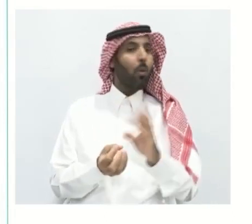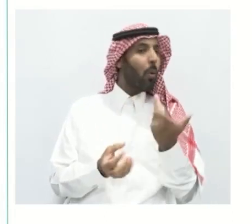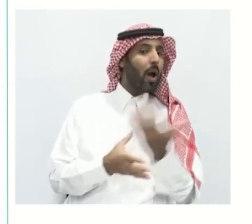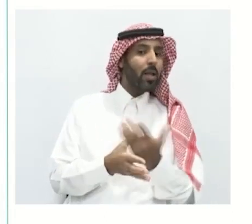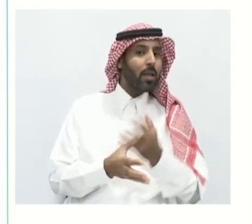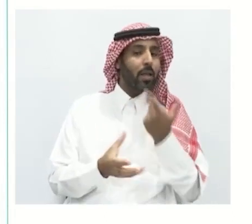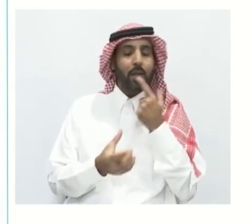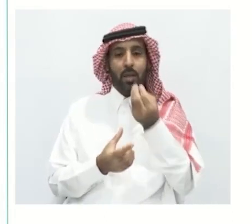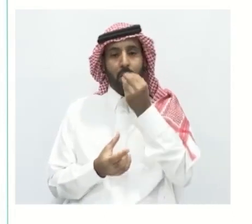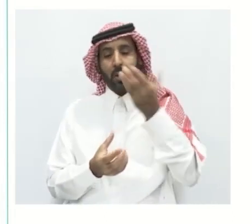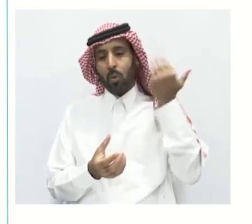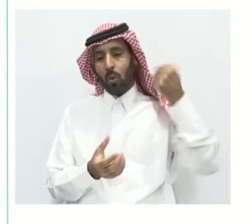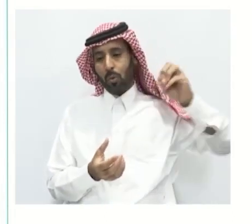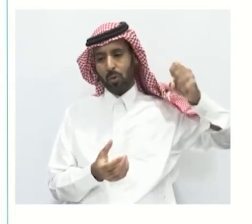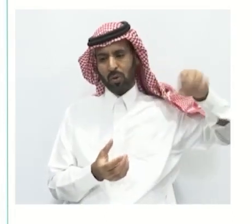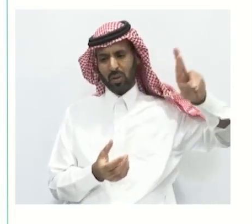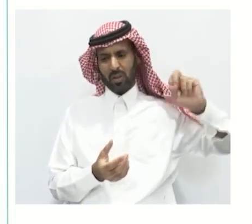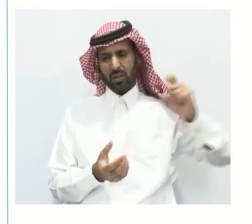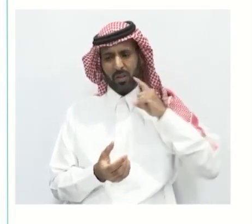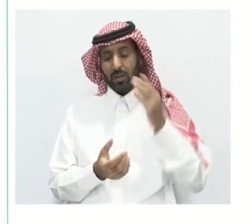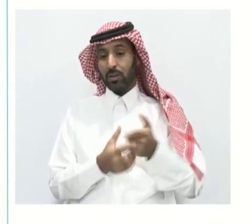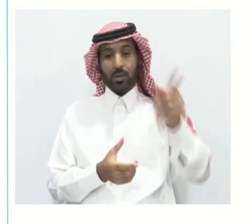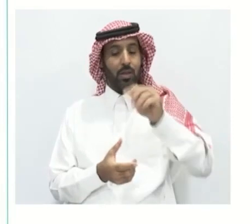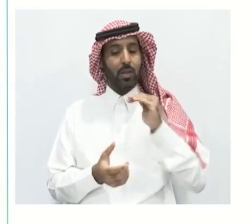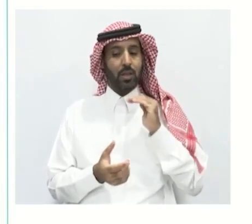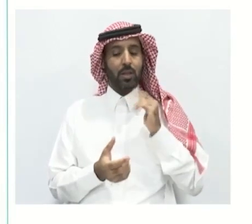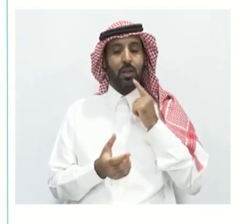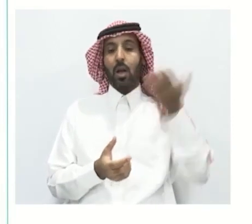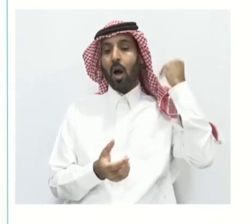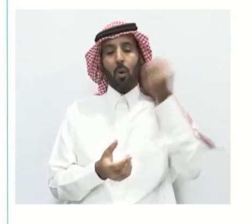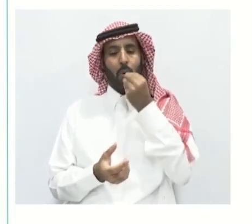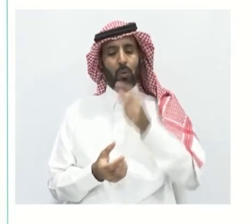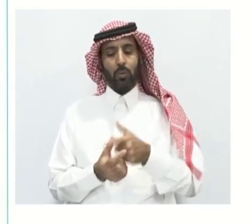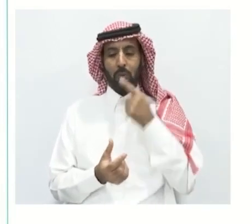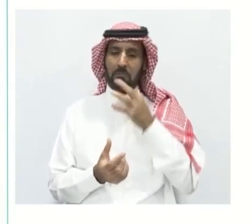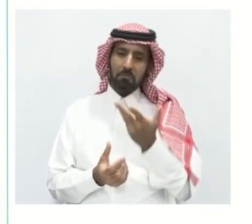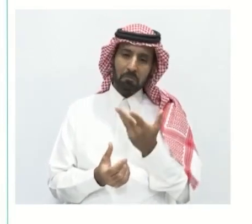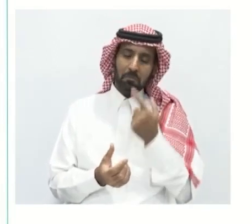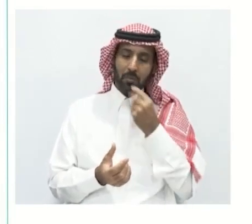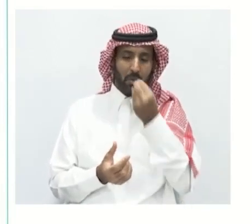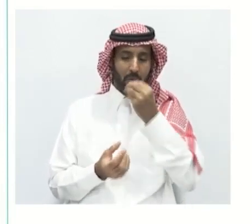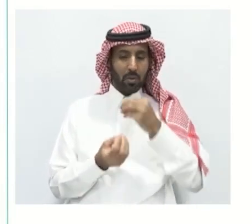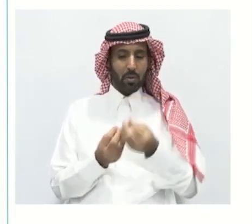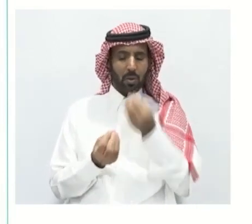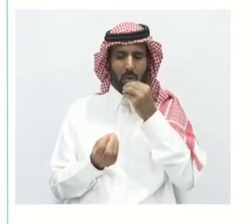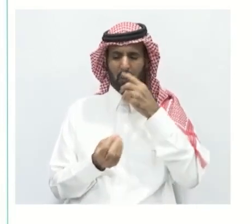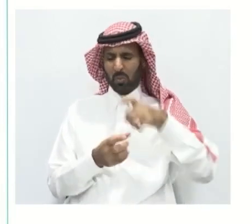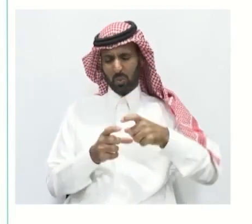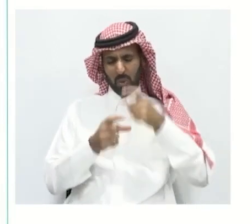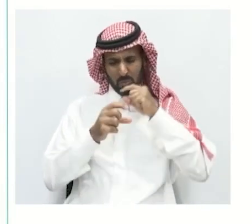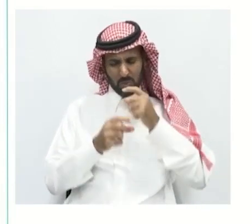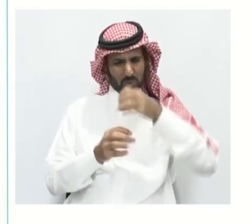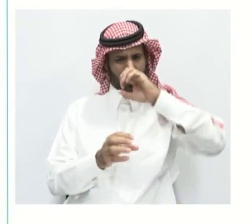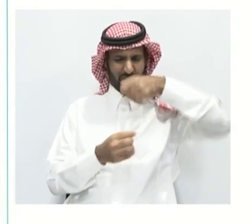what did Umar used to eat? The answer is, he used to or would eat a lot of junk food.